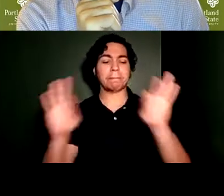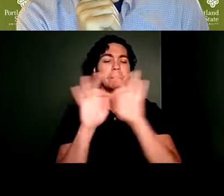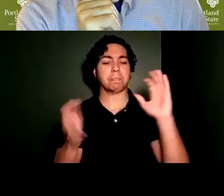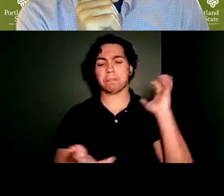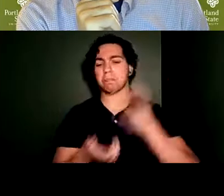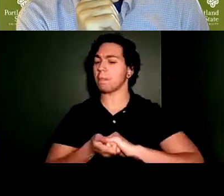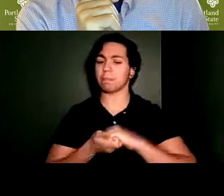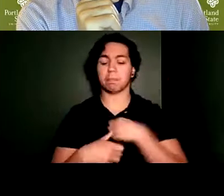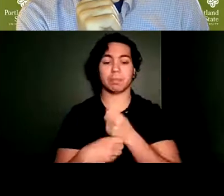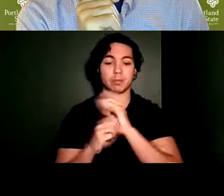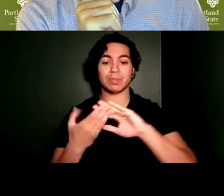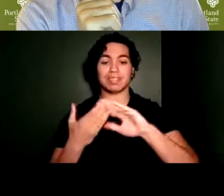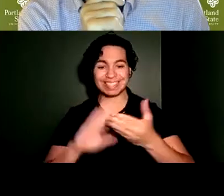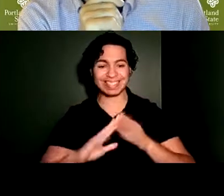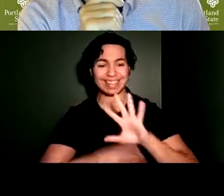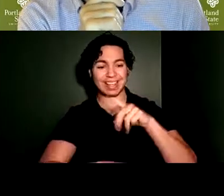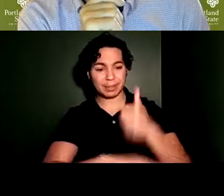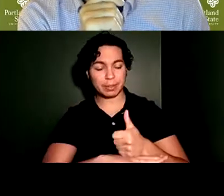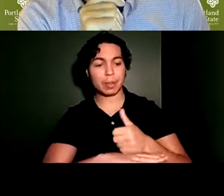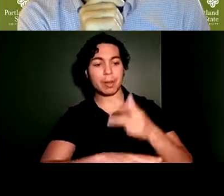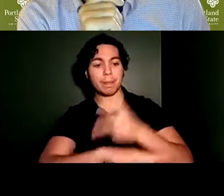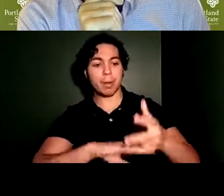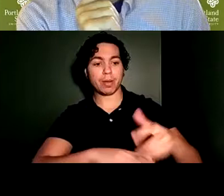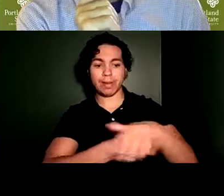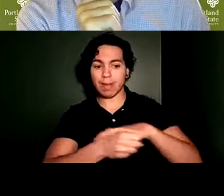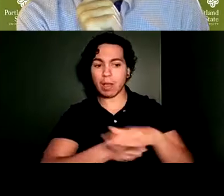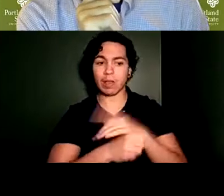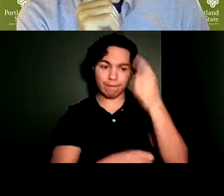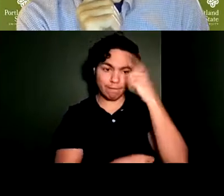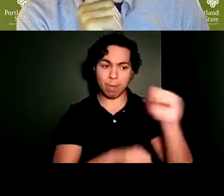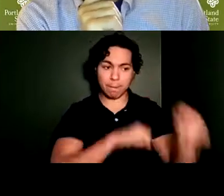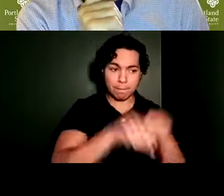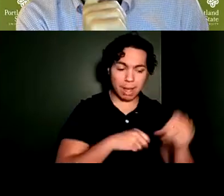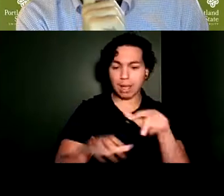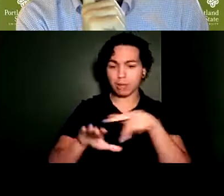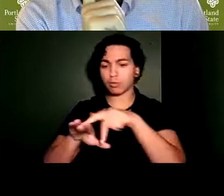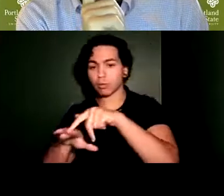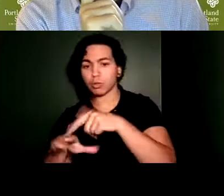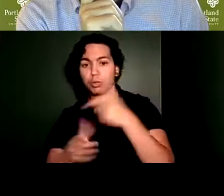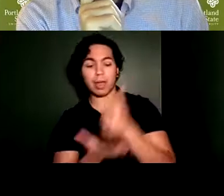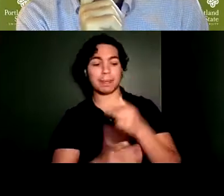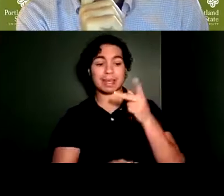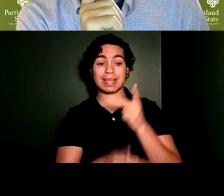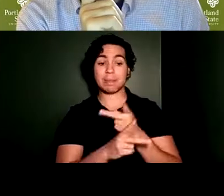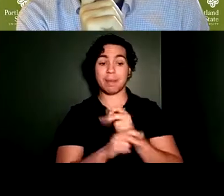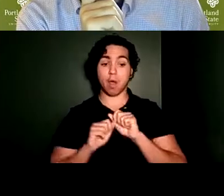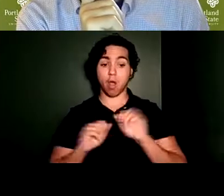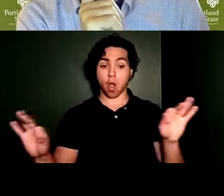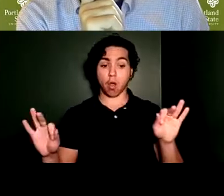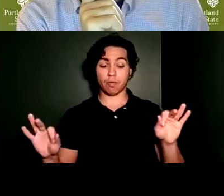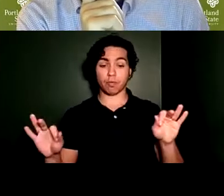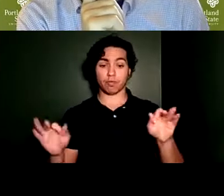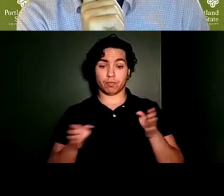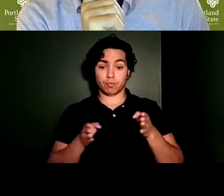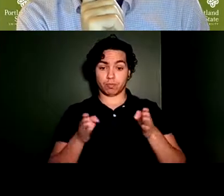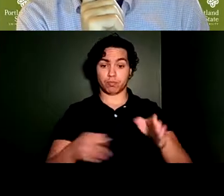that the city installed these bike and scooter parking corrals that not only keep the scooters off the sidewalks and the bikes off the sidewalks, they